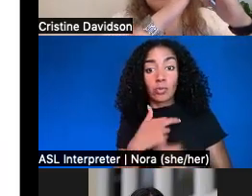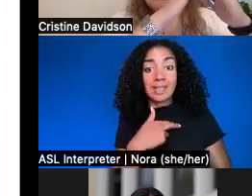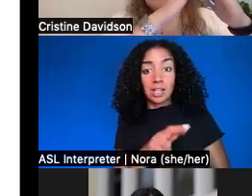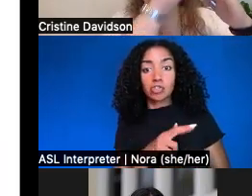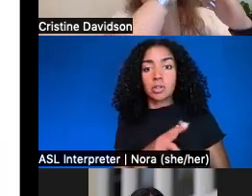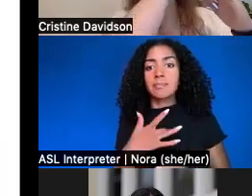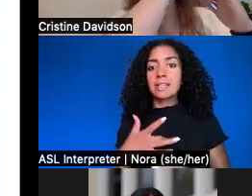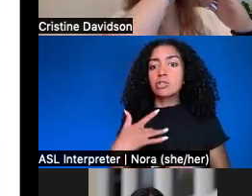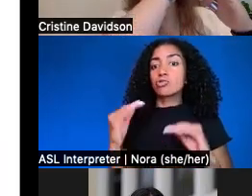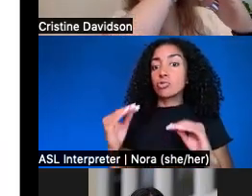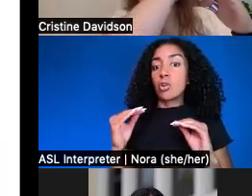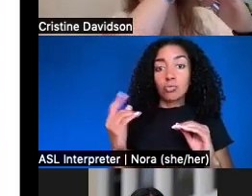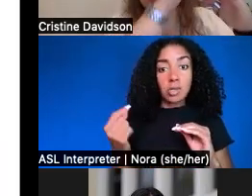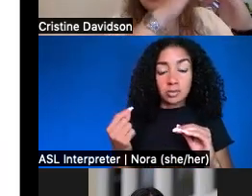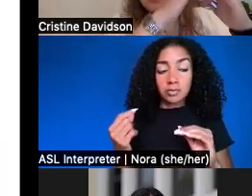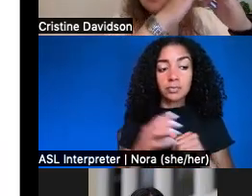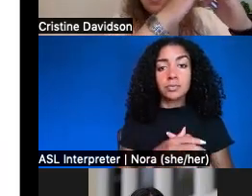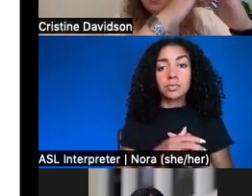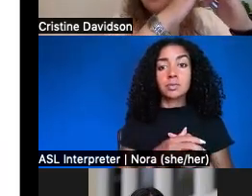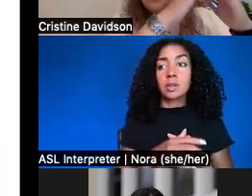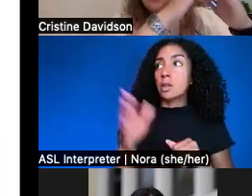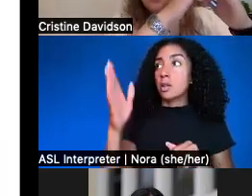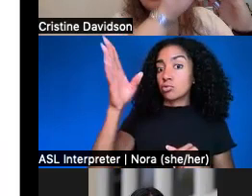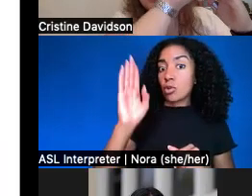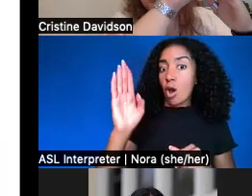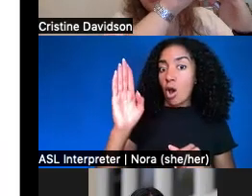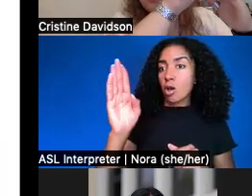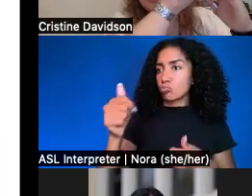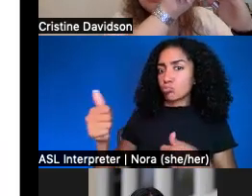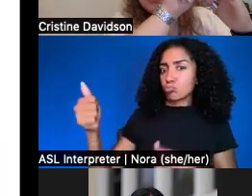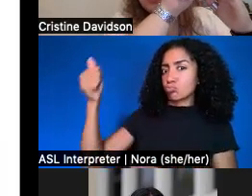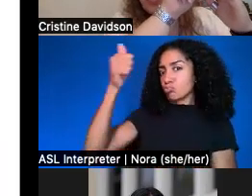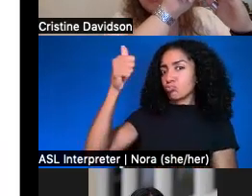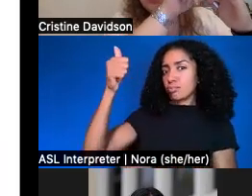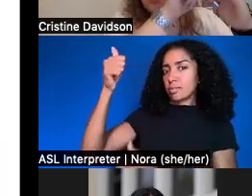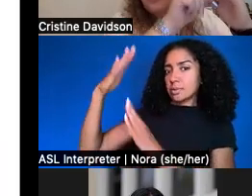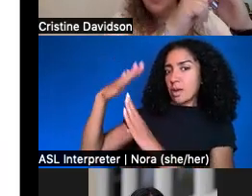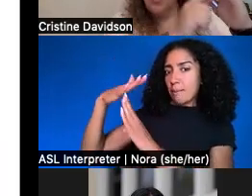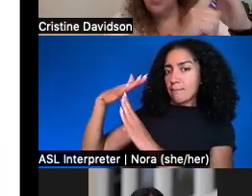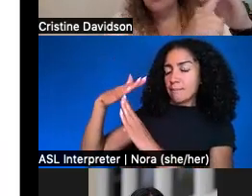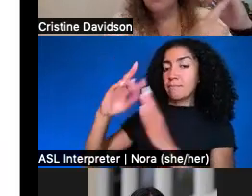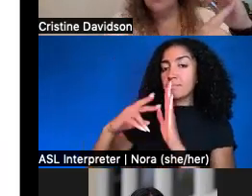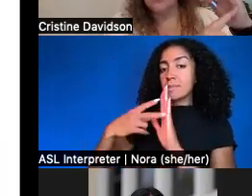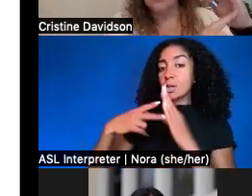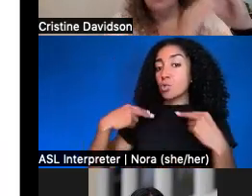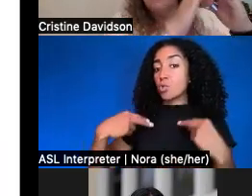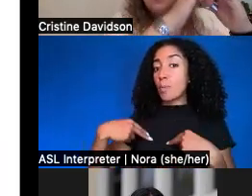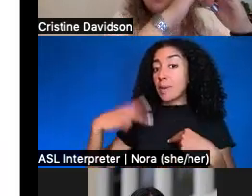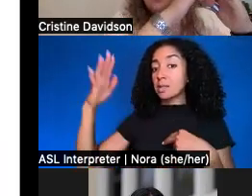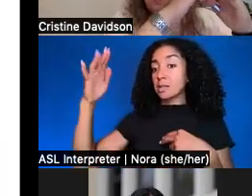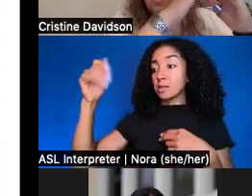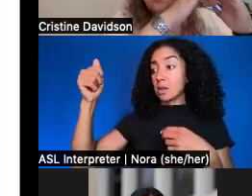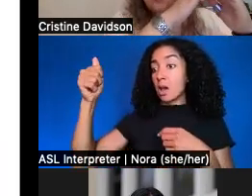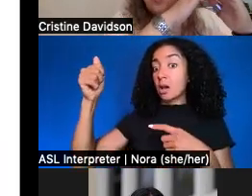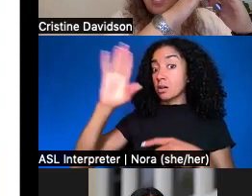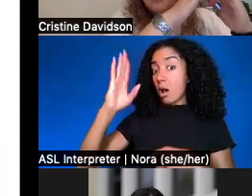that God is at the top, right? That human beings are like right below, and that all of the other stuff,